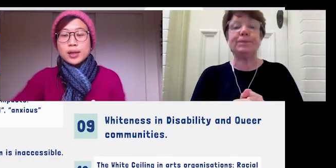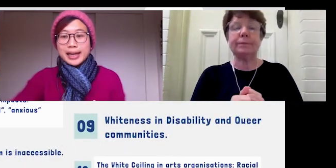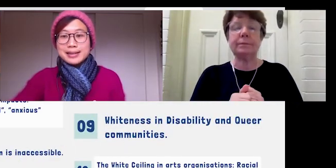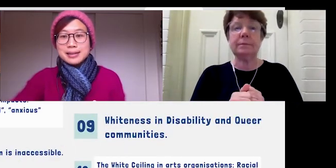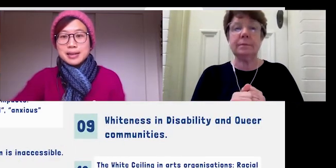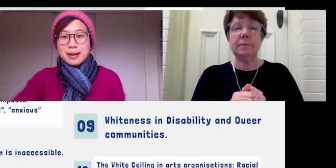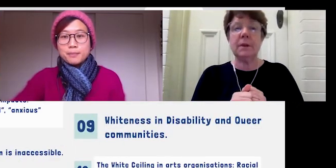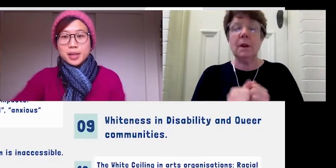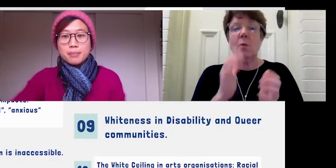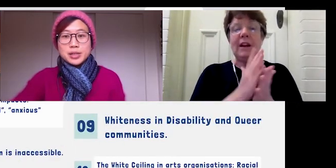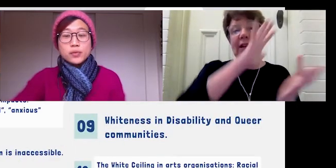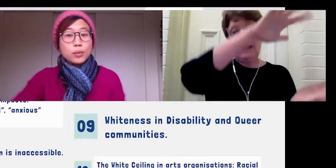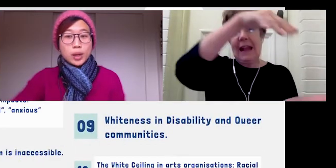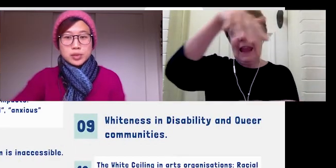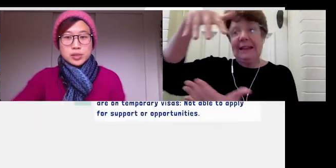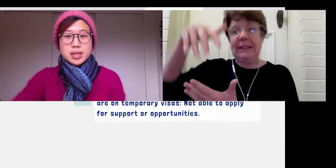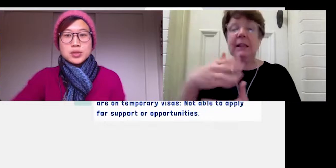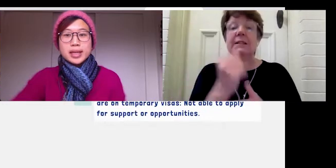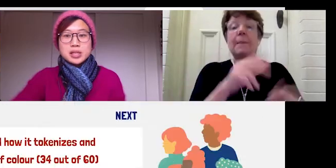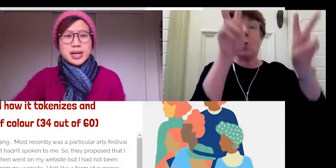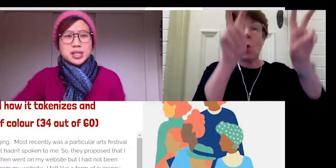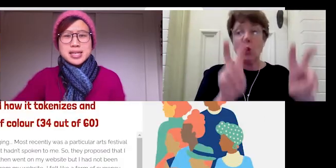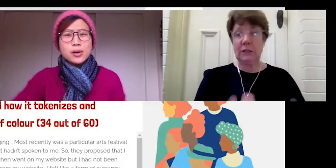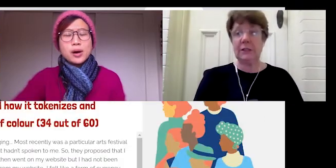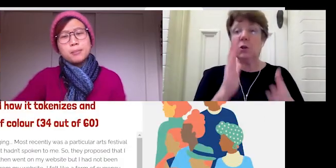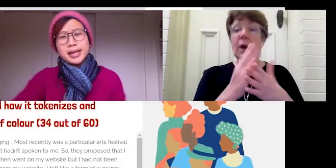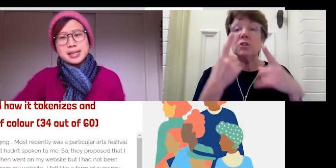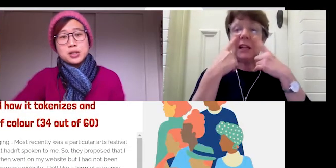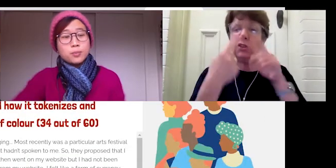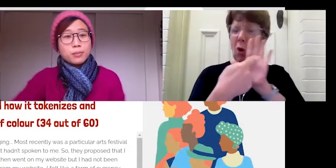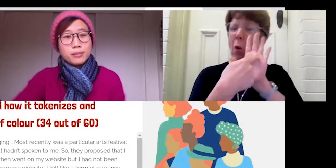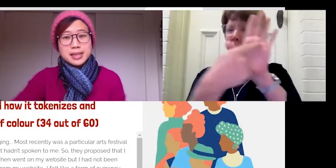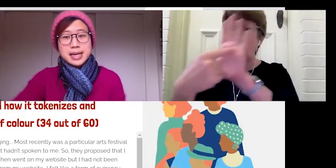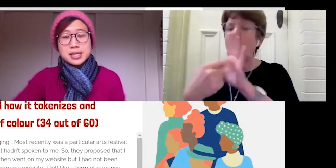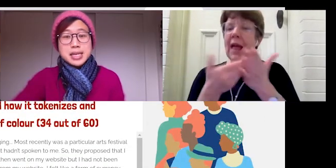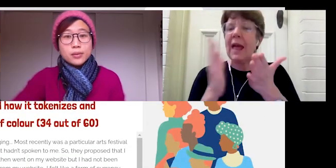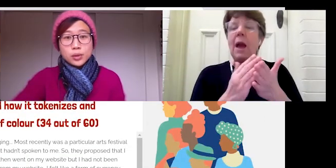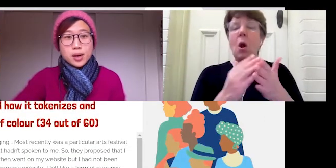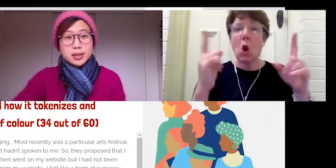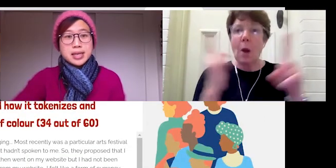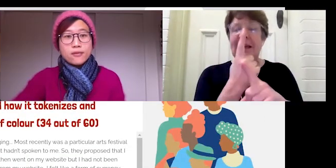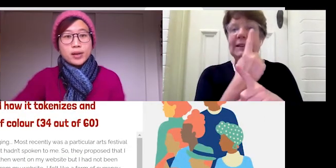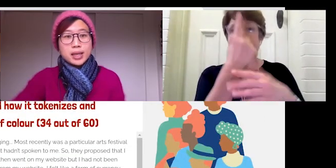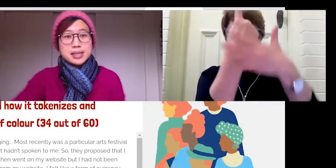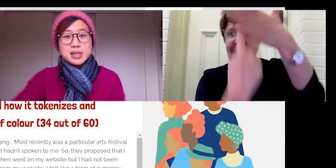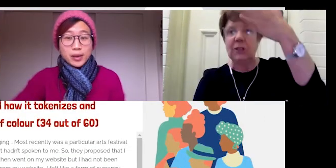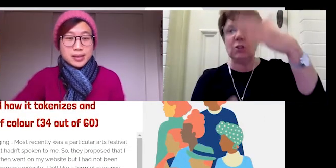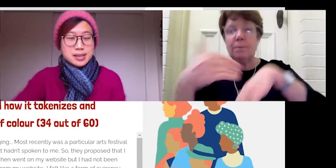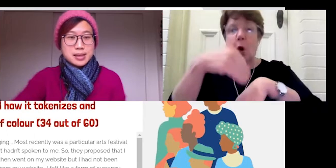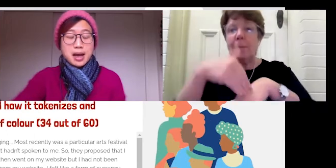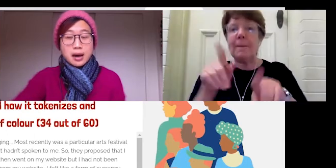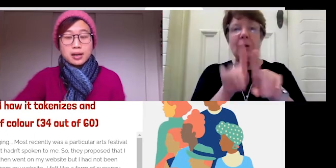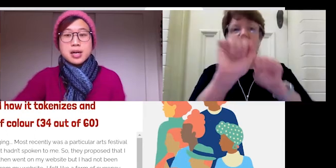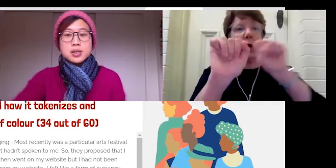we've collated a bunch of quotes to illustrate just how complex each problem is and just how nuanced everyone's